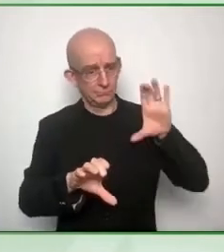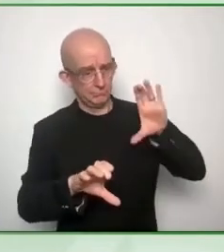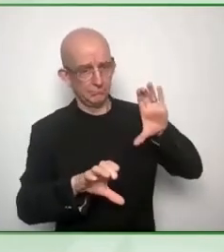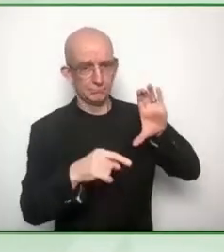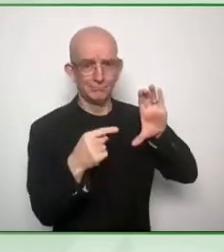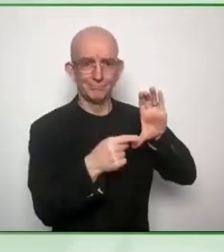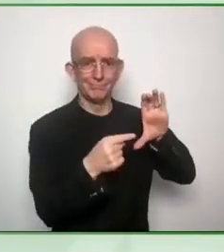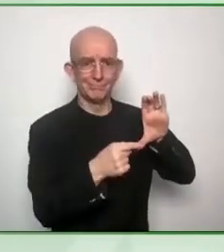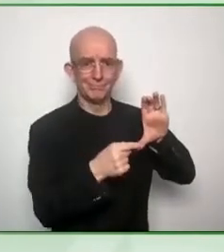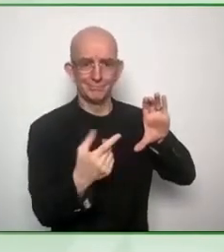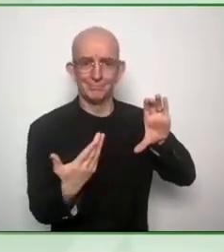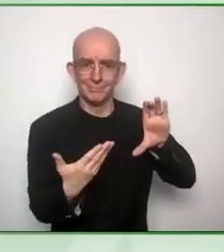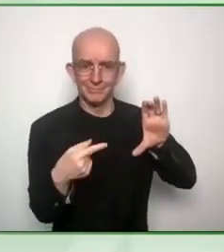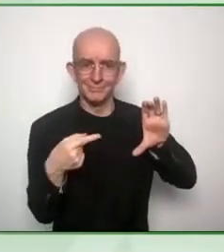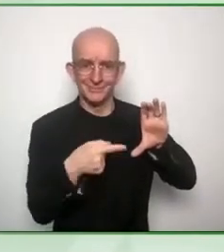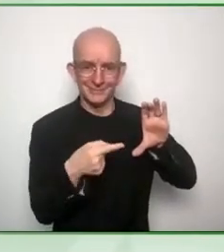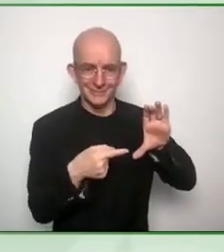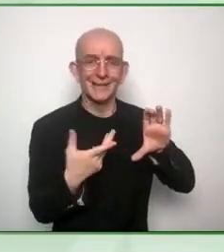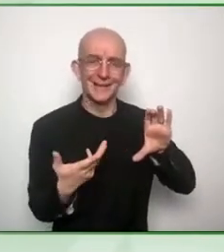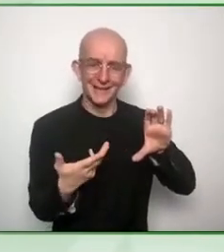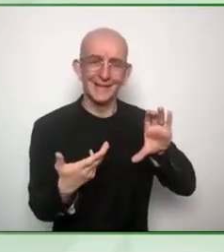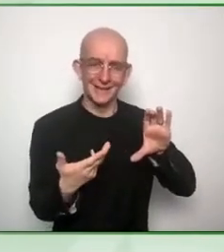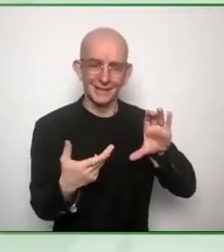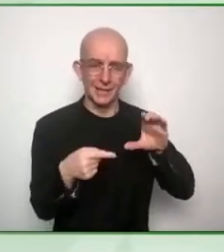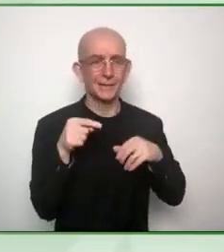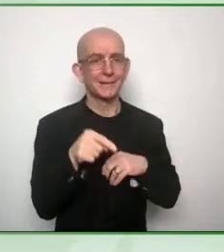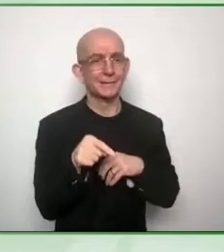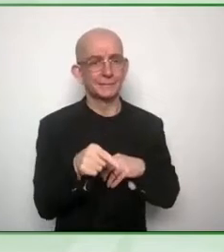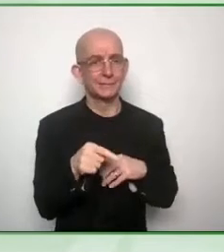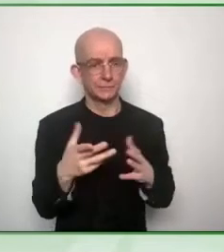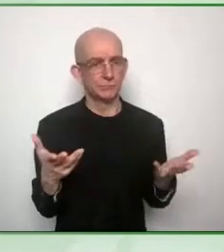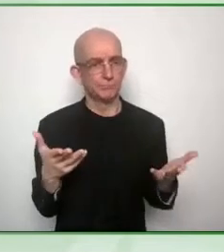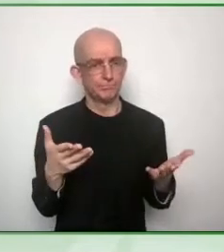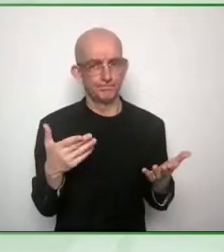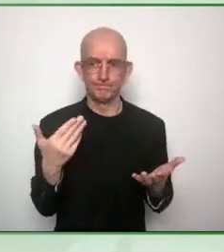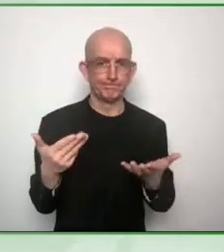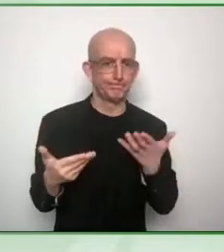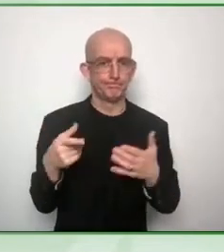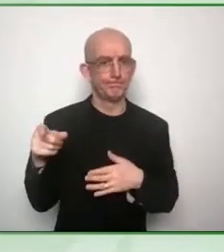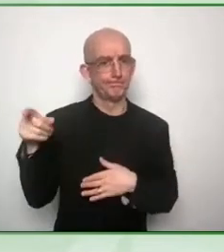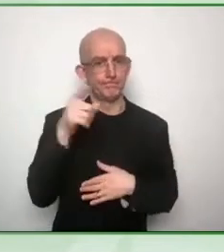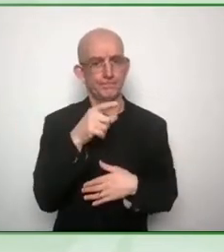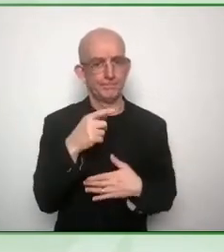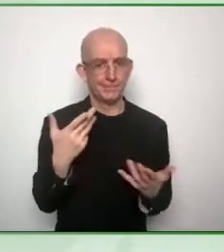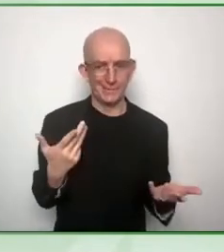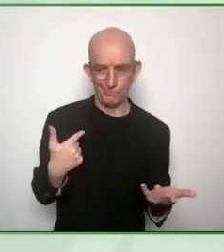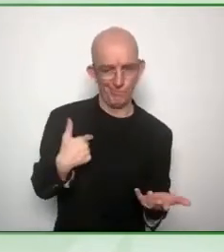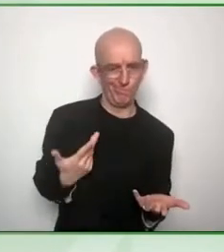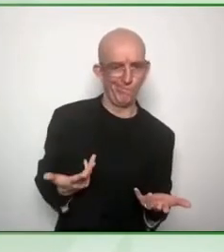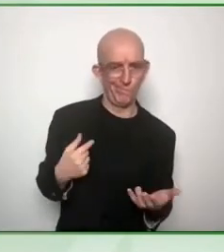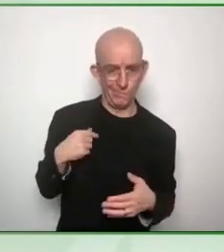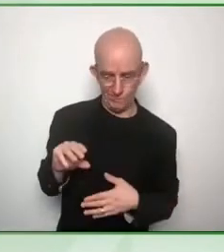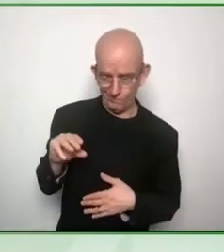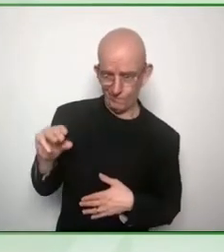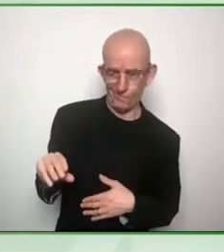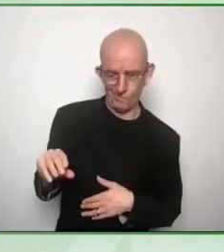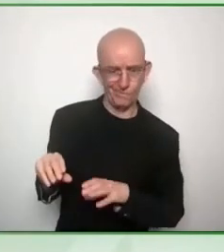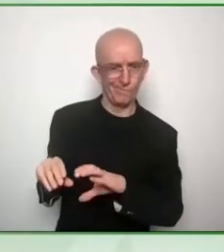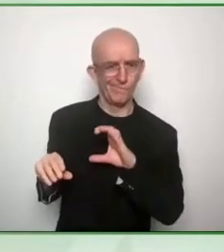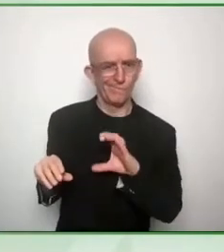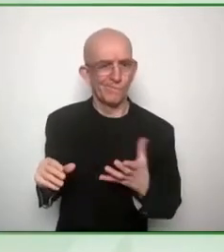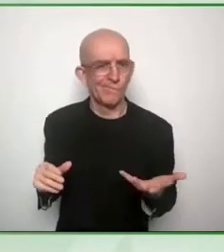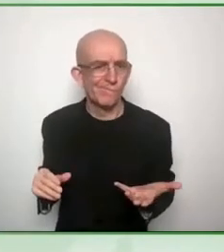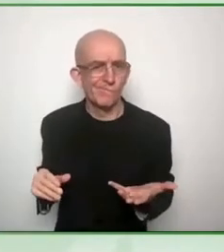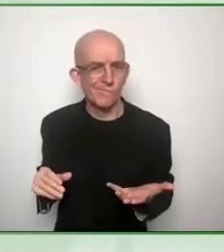So there is buy-in. It's just about an education curve as well. And how big is your organization?